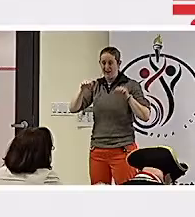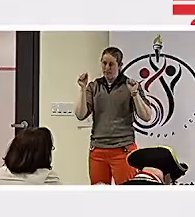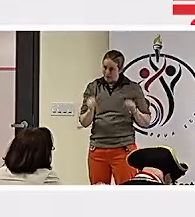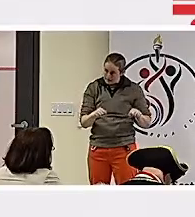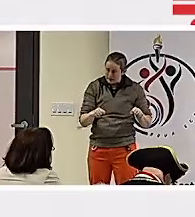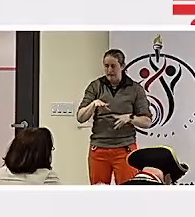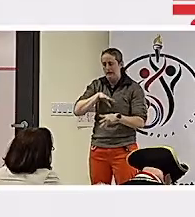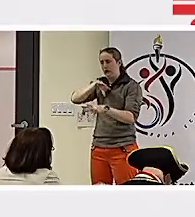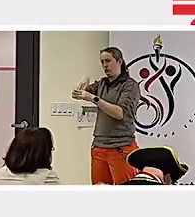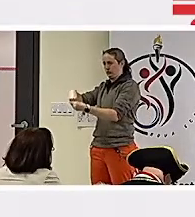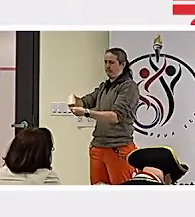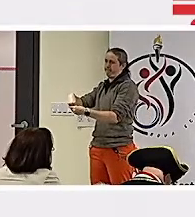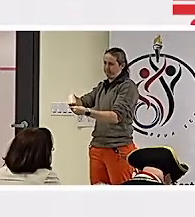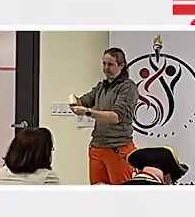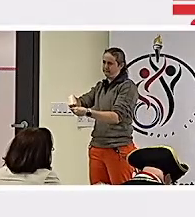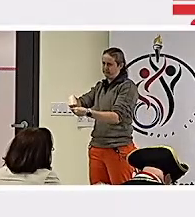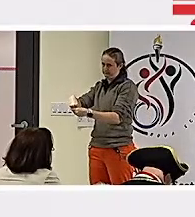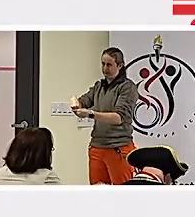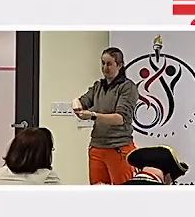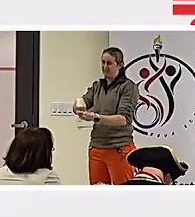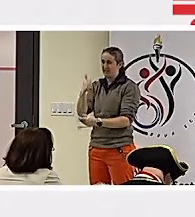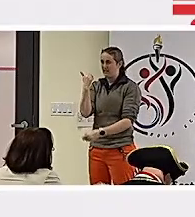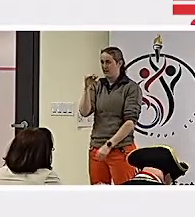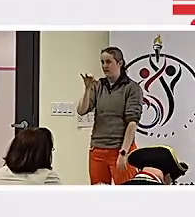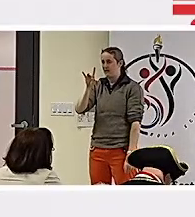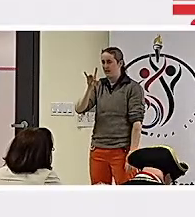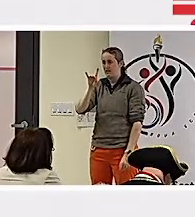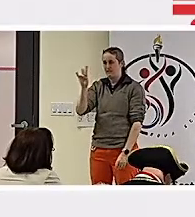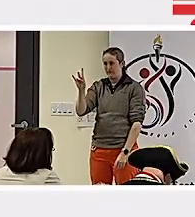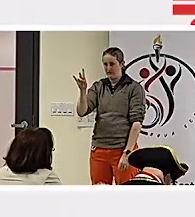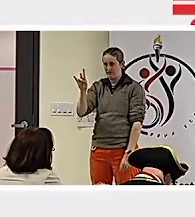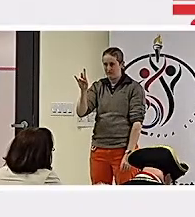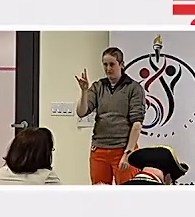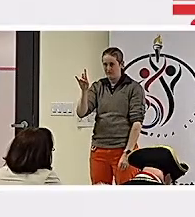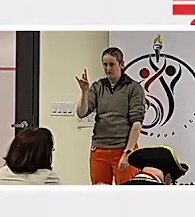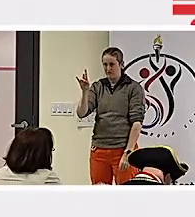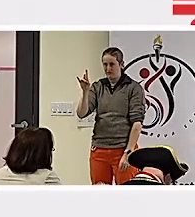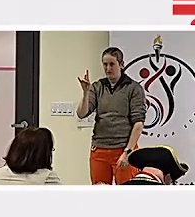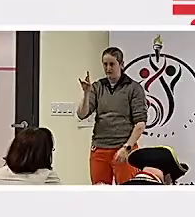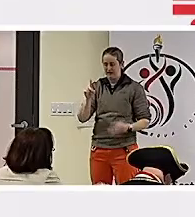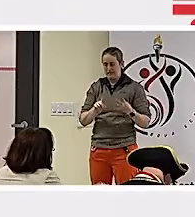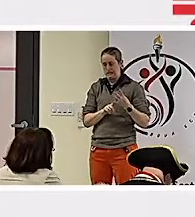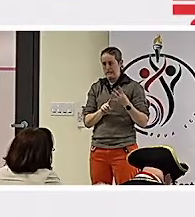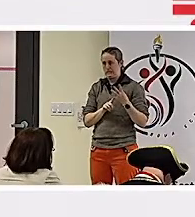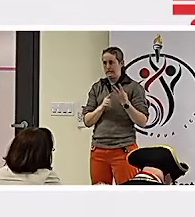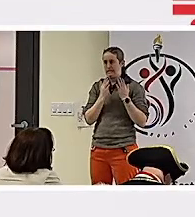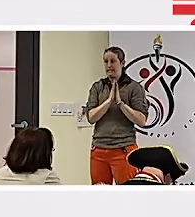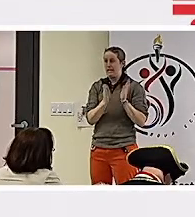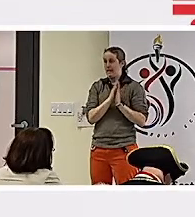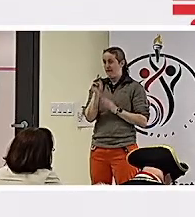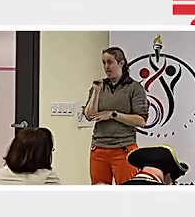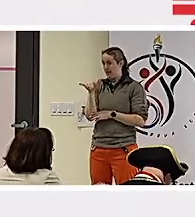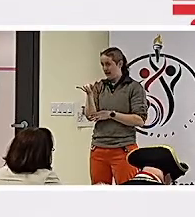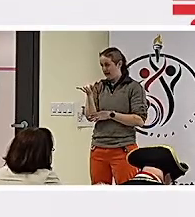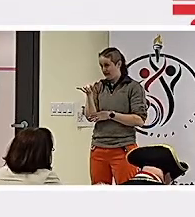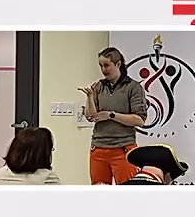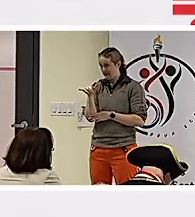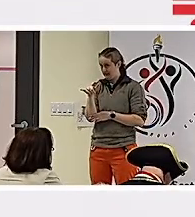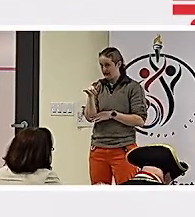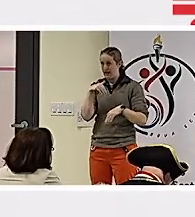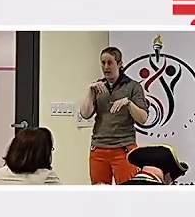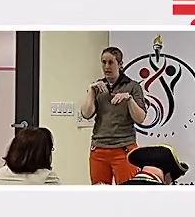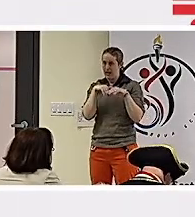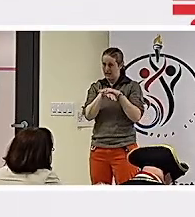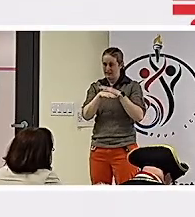inclusion. Since 1987, beginning the last Sunday in May, Access Awareness Week continues to be